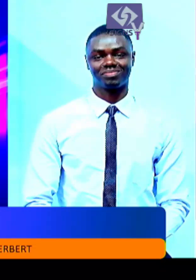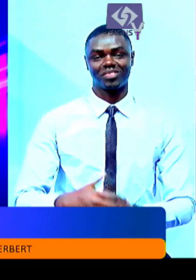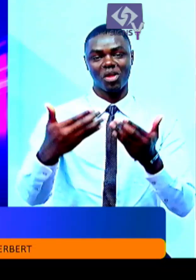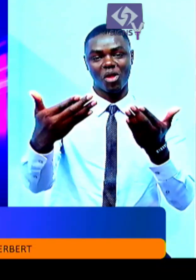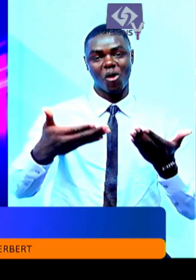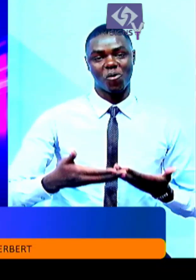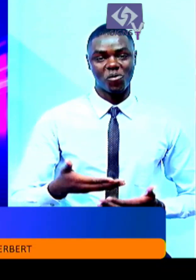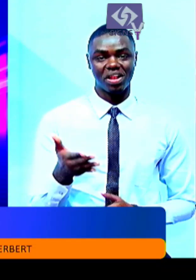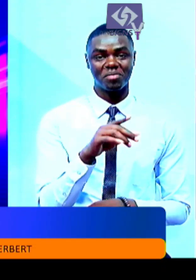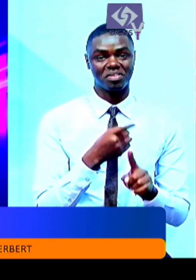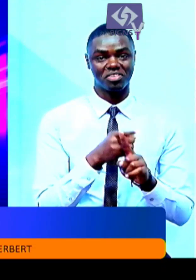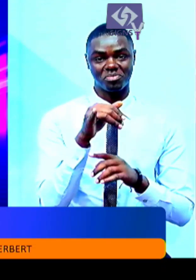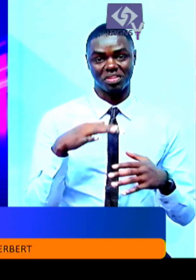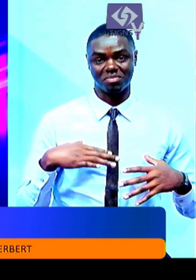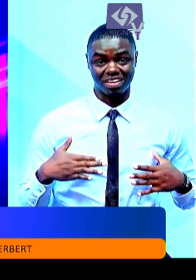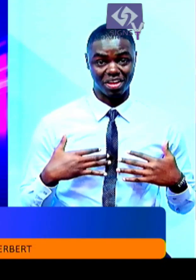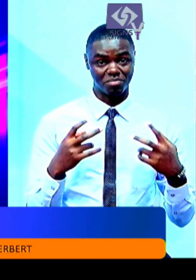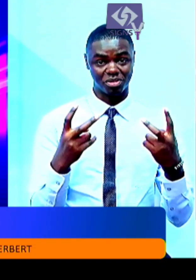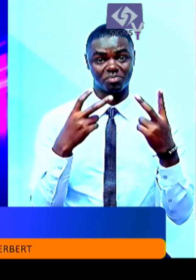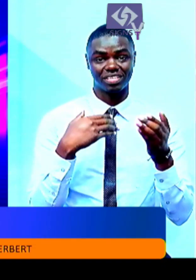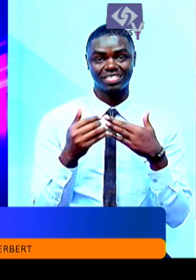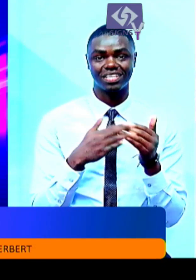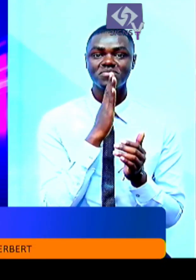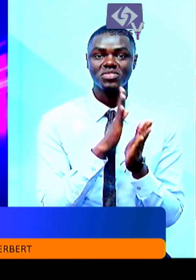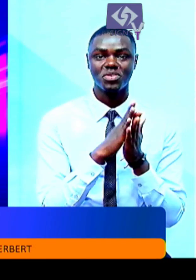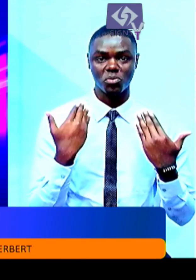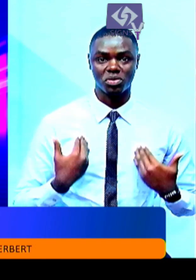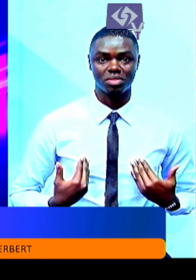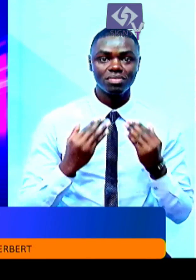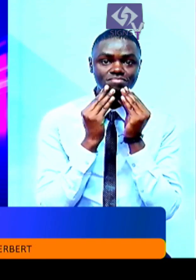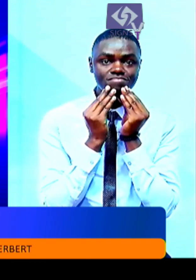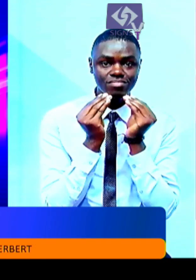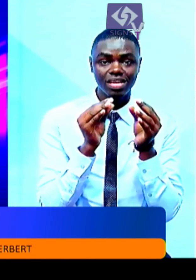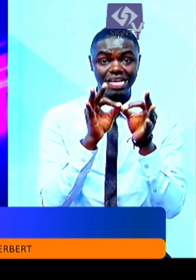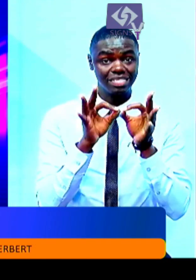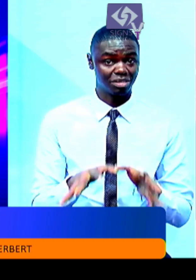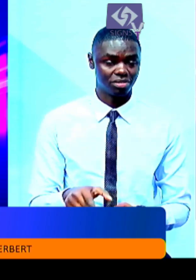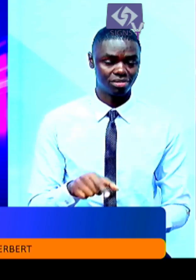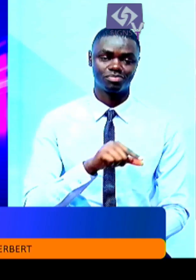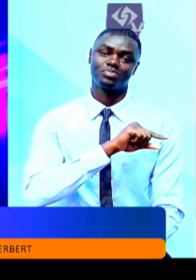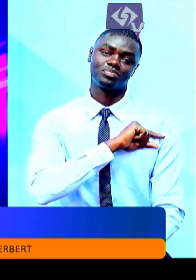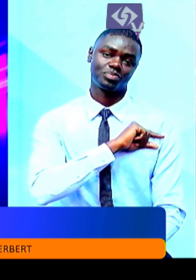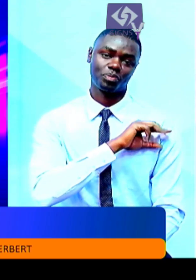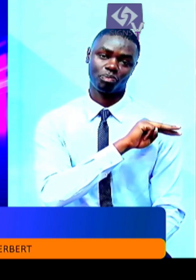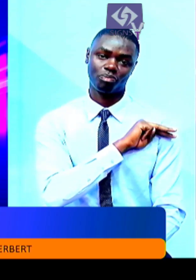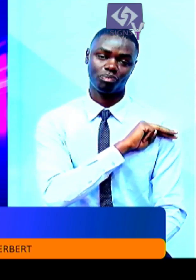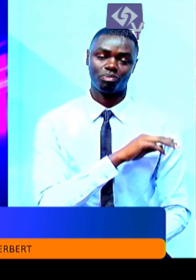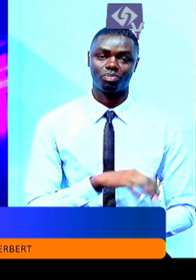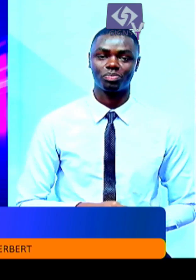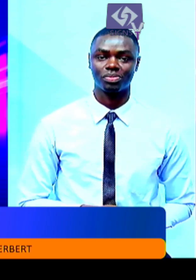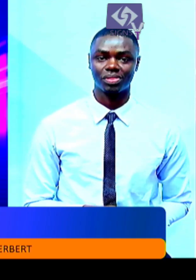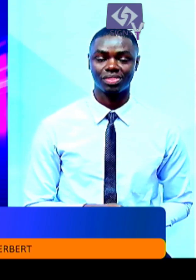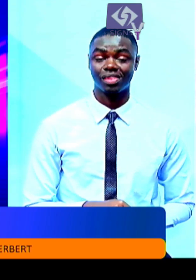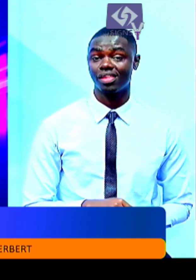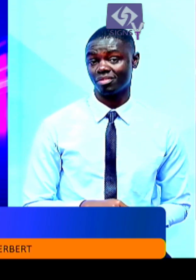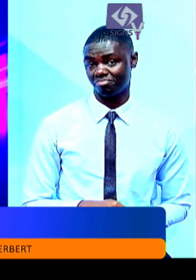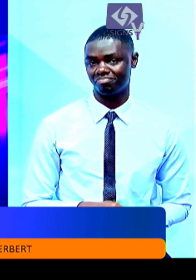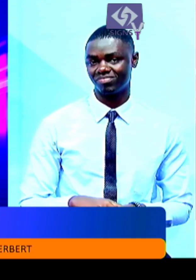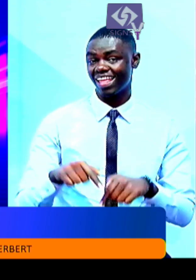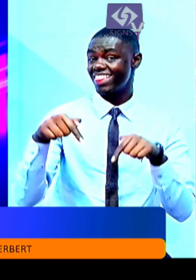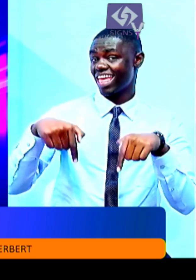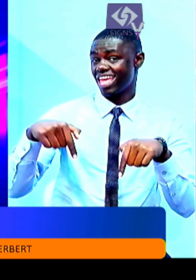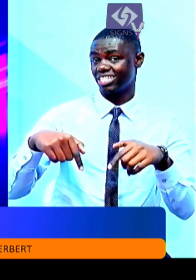back from that break. Glad you're still watching Science Breakfast with me, Alan Hubbard, and the sign language interpreter is Gideon Minor. And this